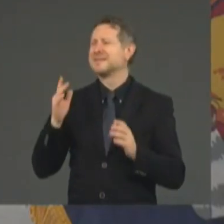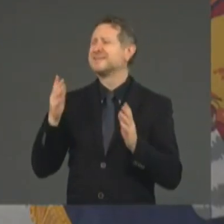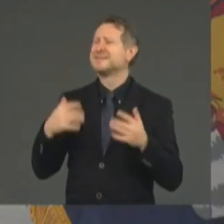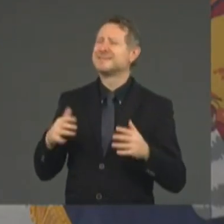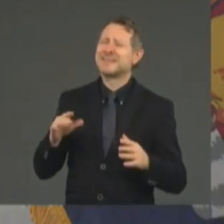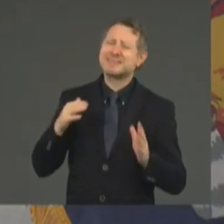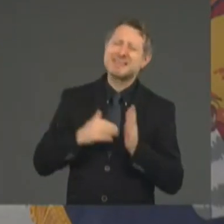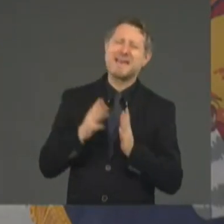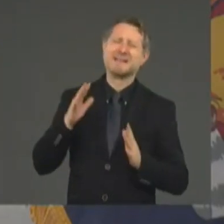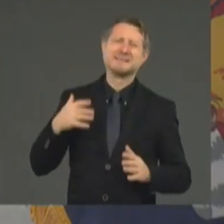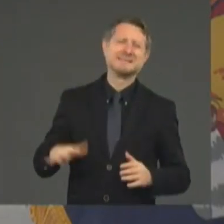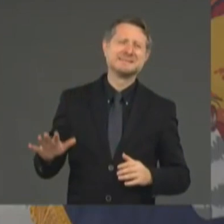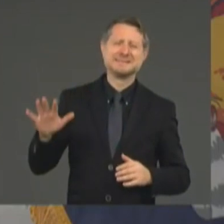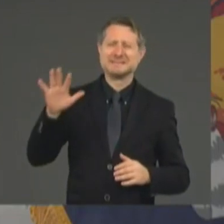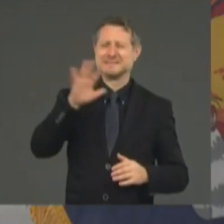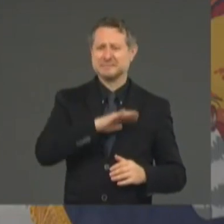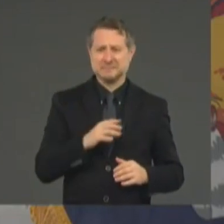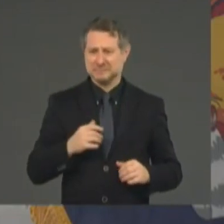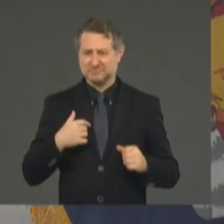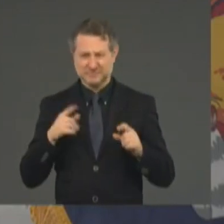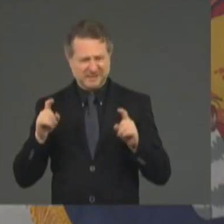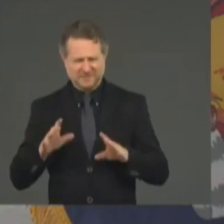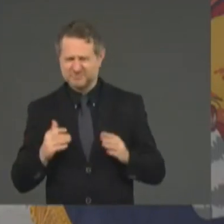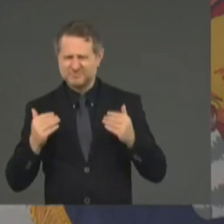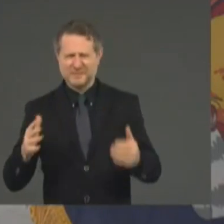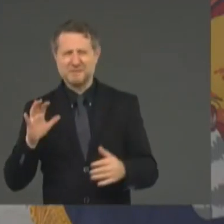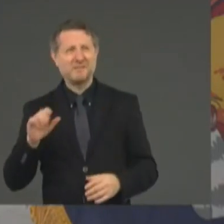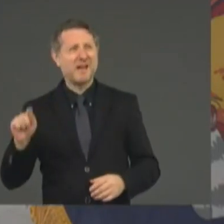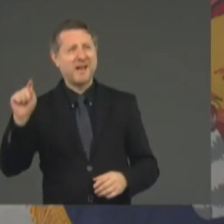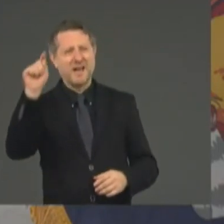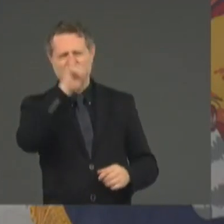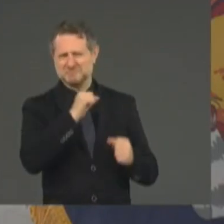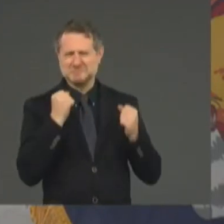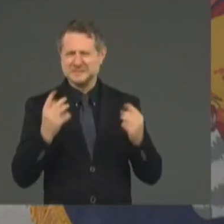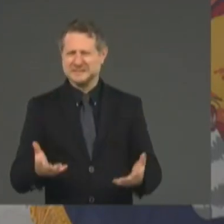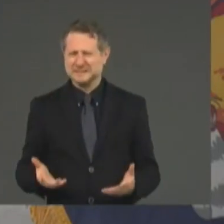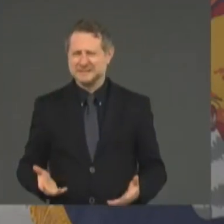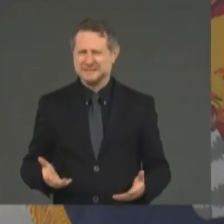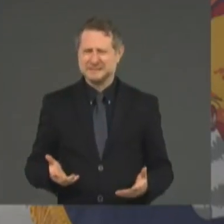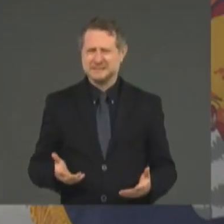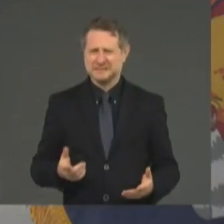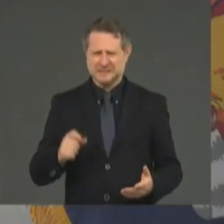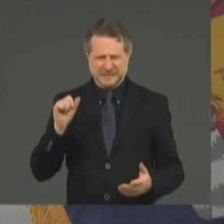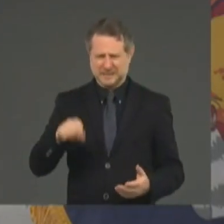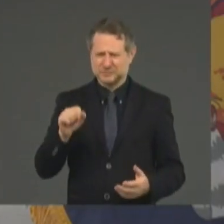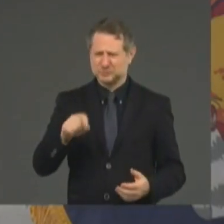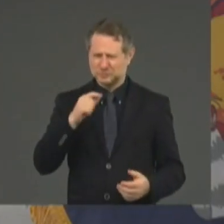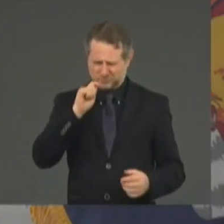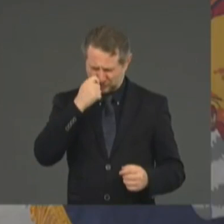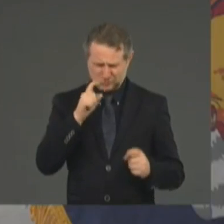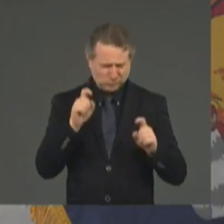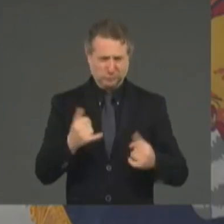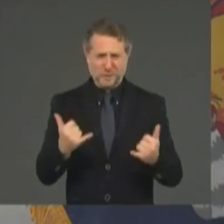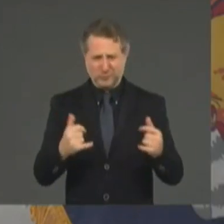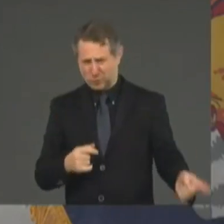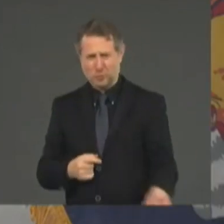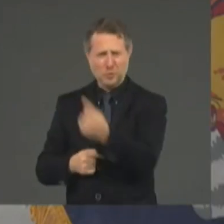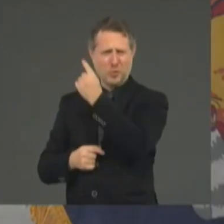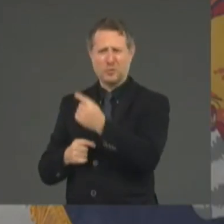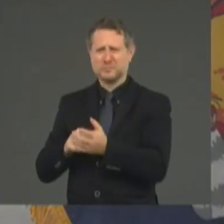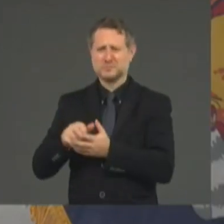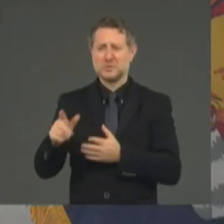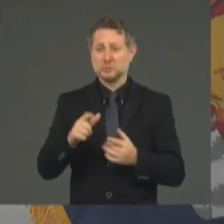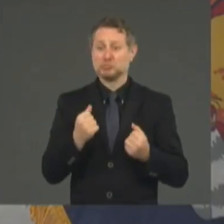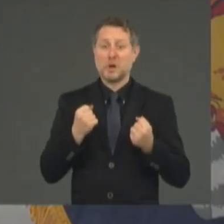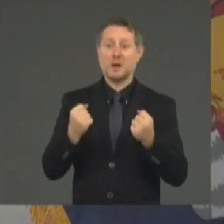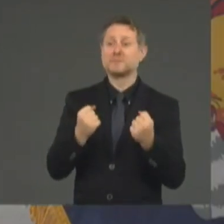You can go right now and you could get a test right now. Just go through a drive-in on the way